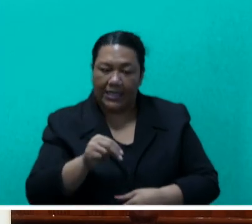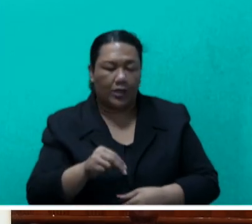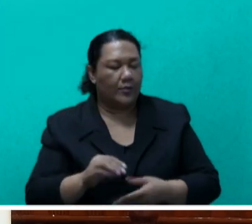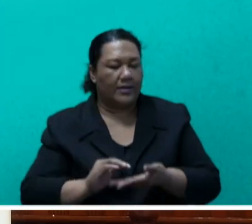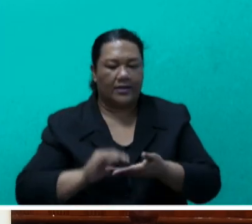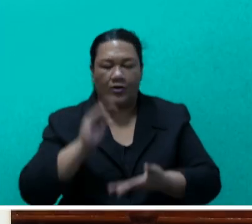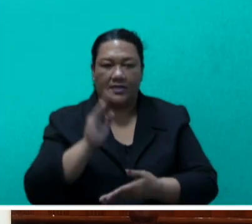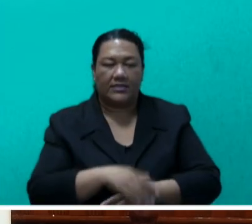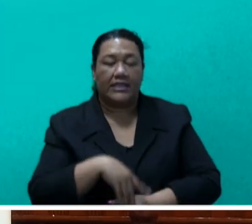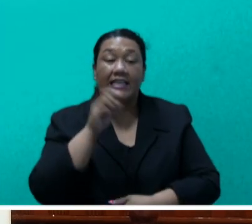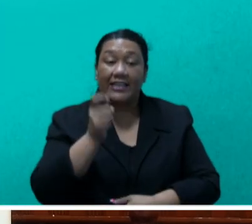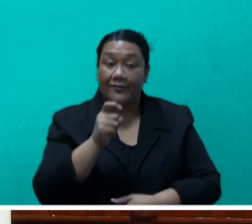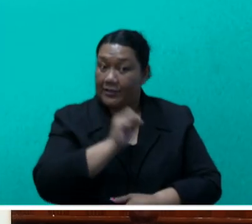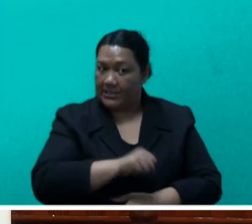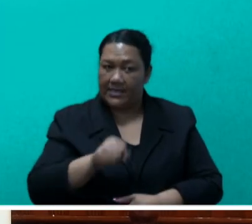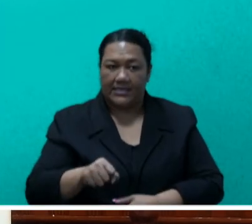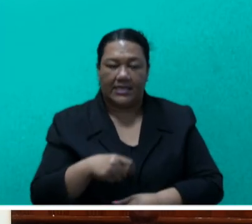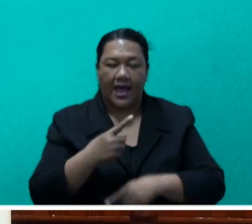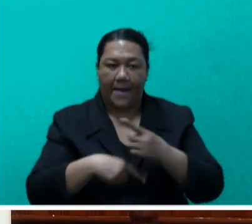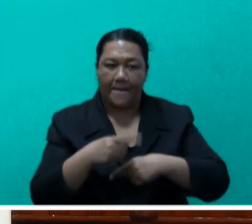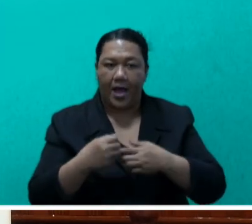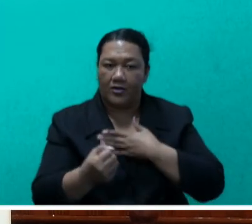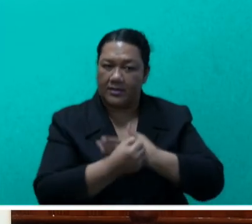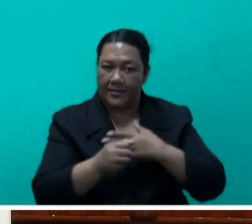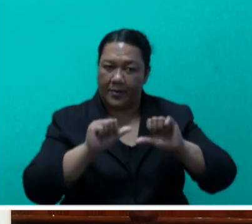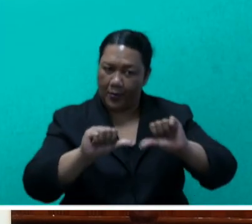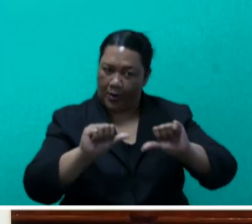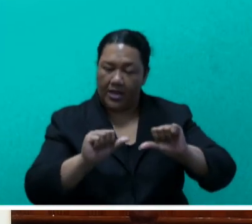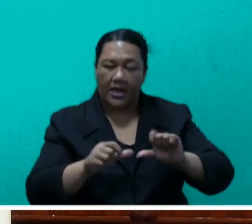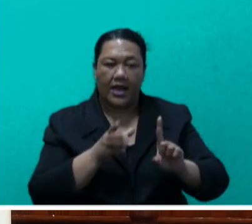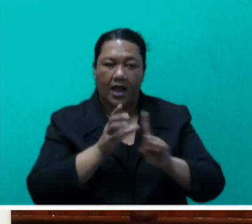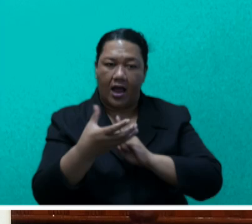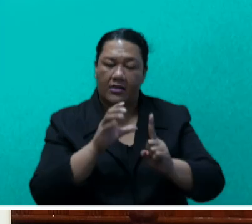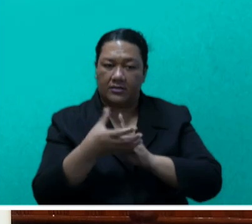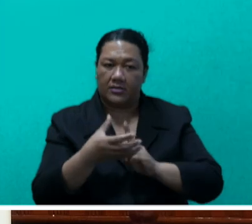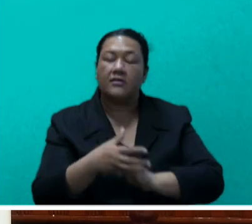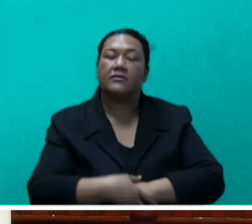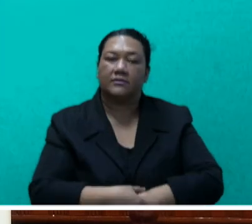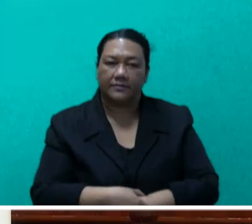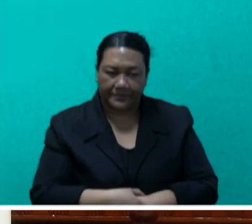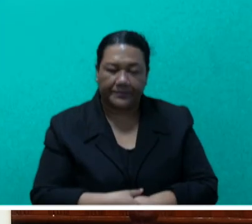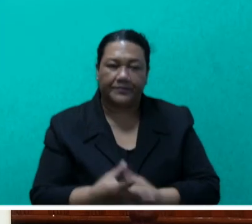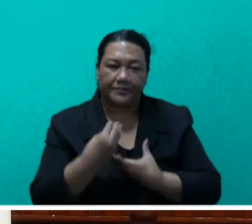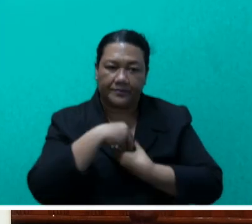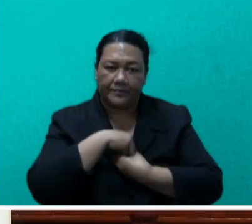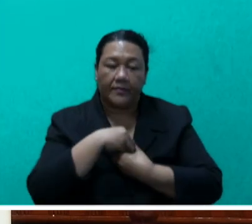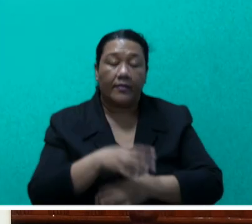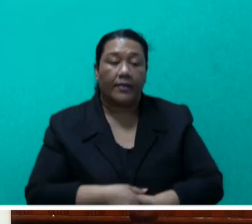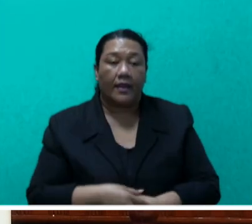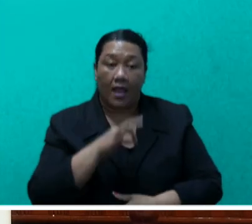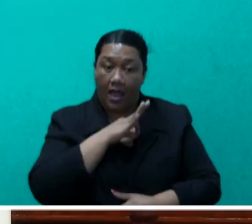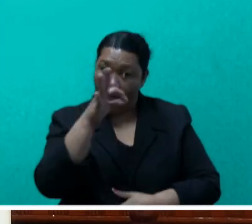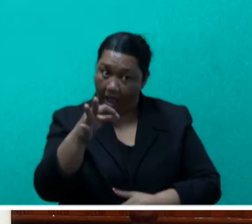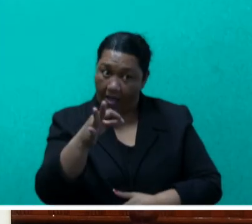we seriously about safeguarding our cultural heritage. I ask our fellow